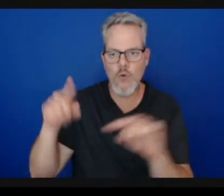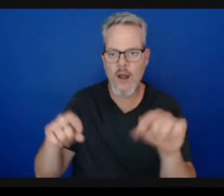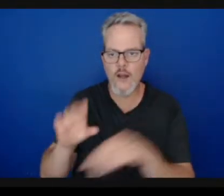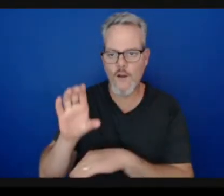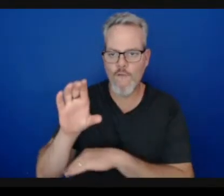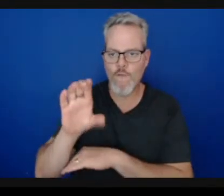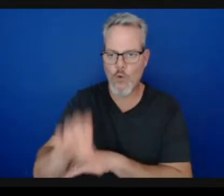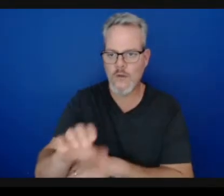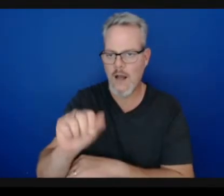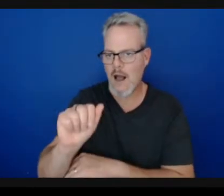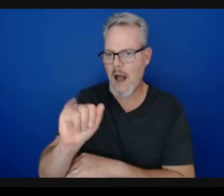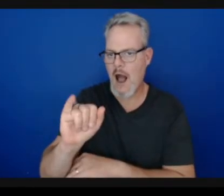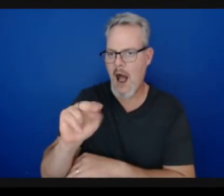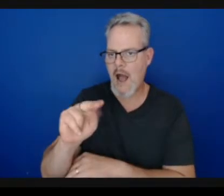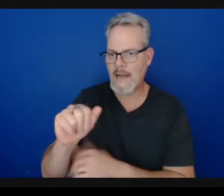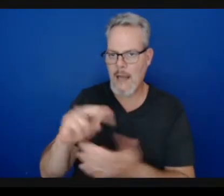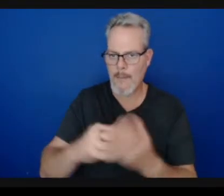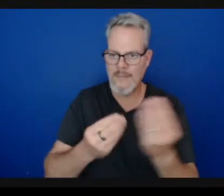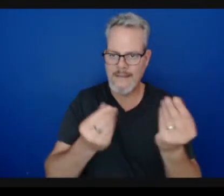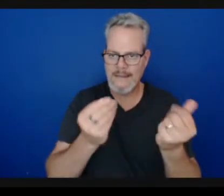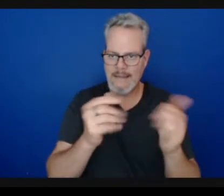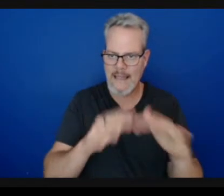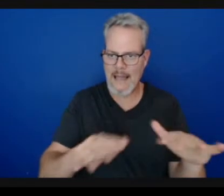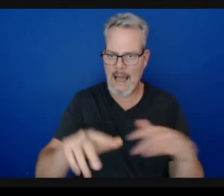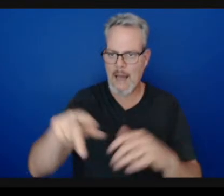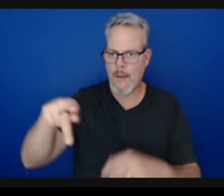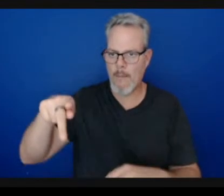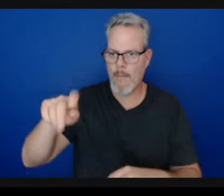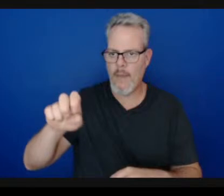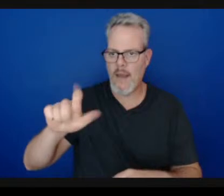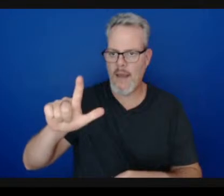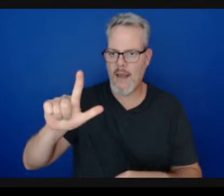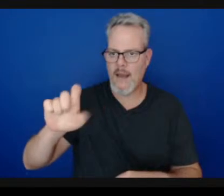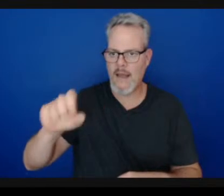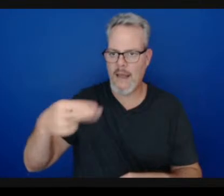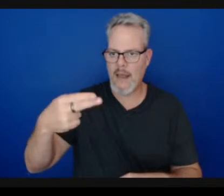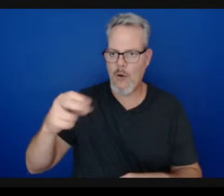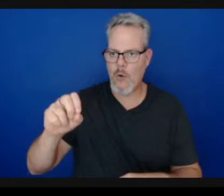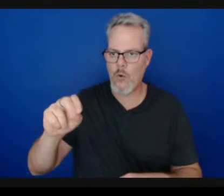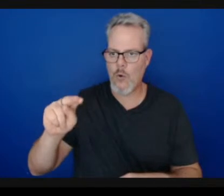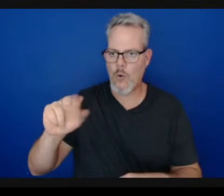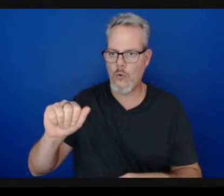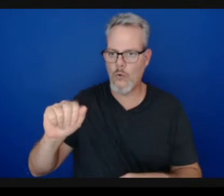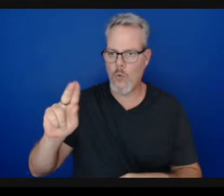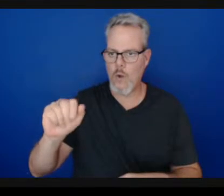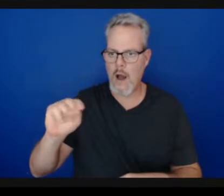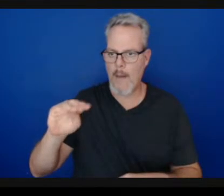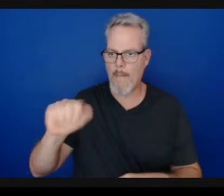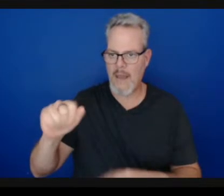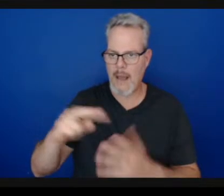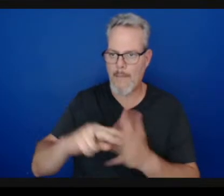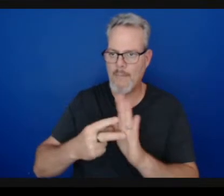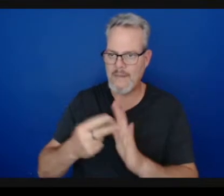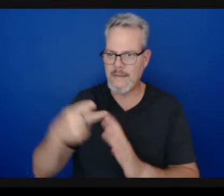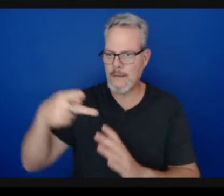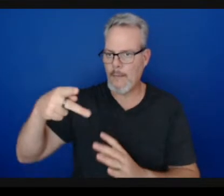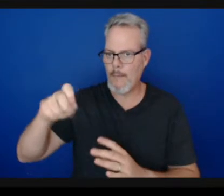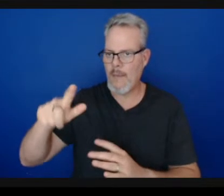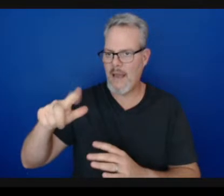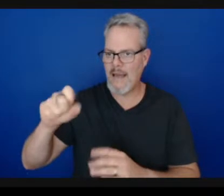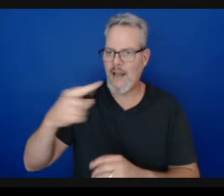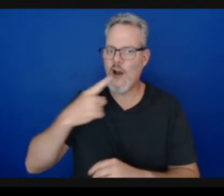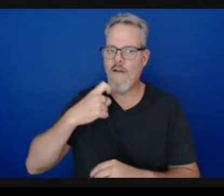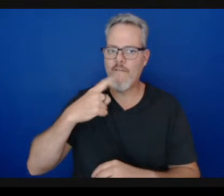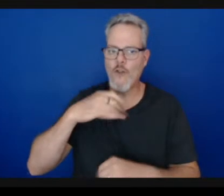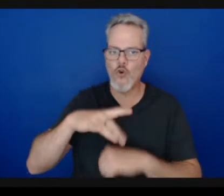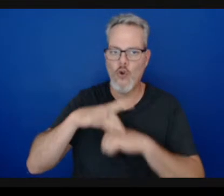Aina is land. Pele Honua Mea, Pele of the Red Earth. Molten lava is still referred to as Pele, although we no